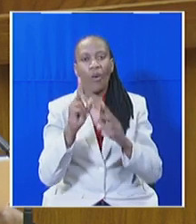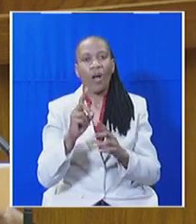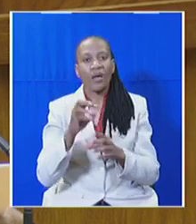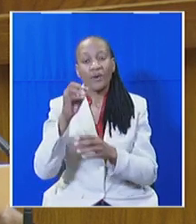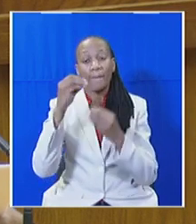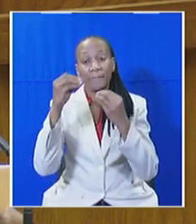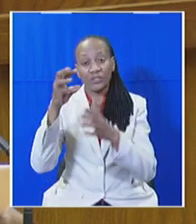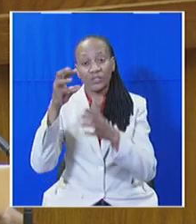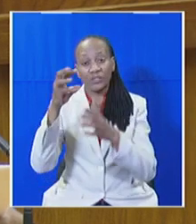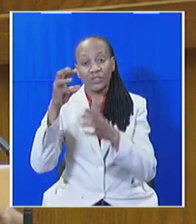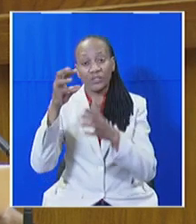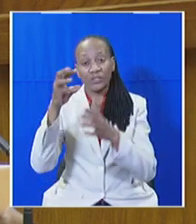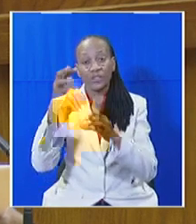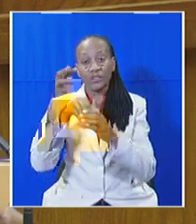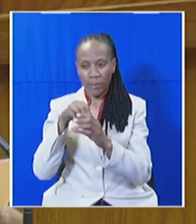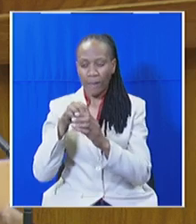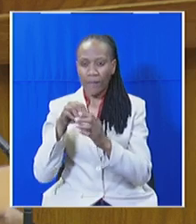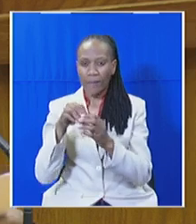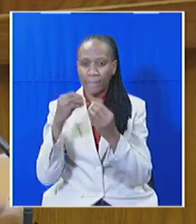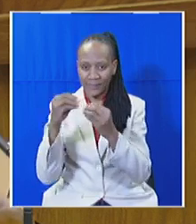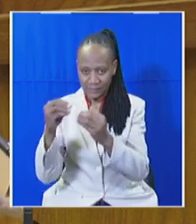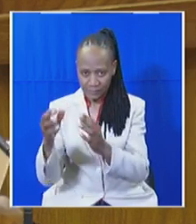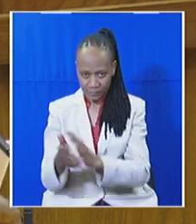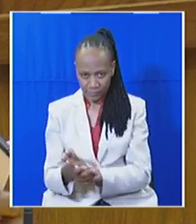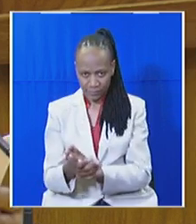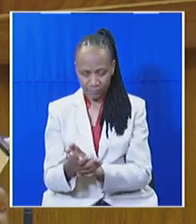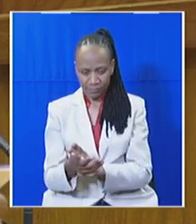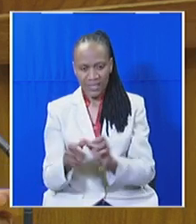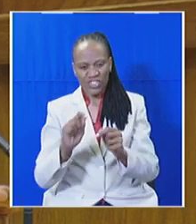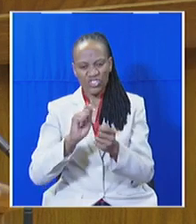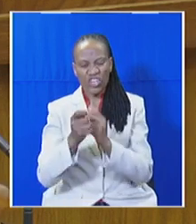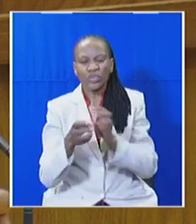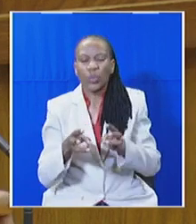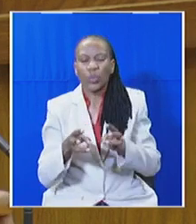and enhance the ease of doing business.